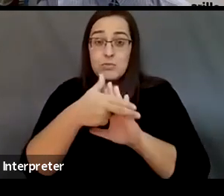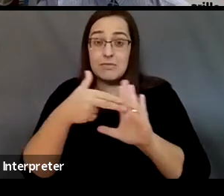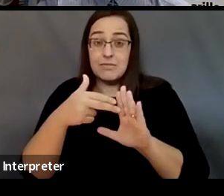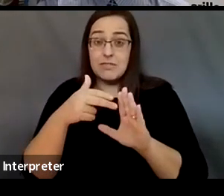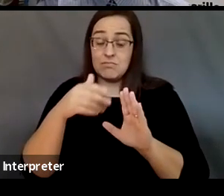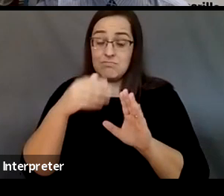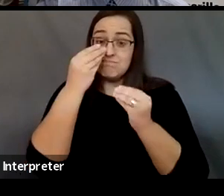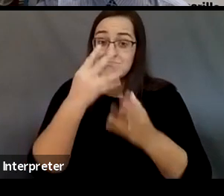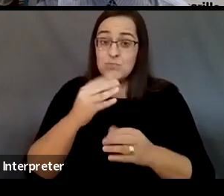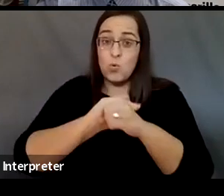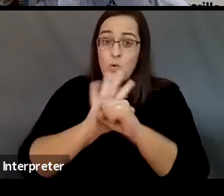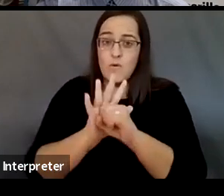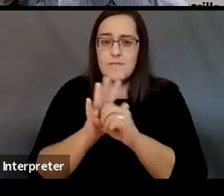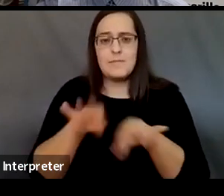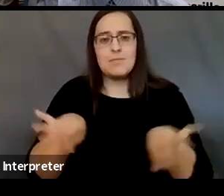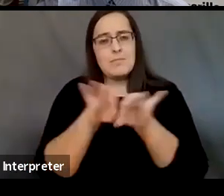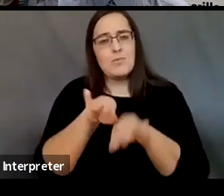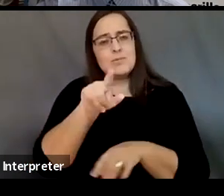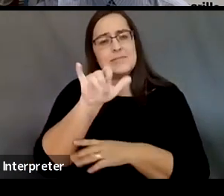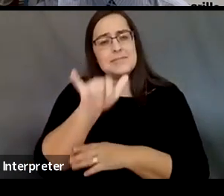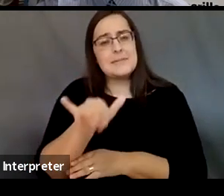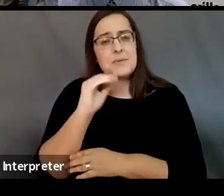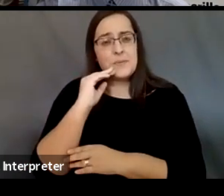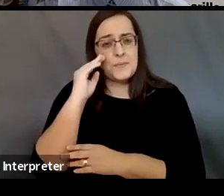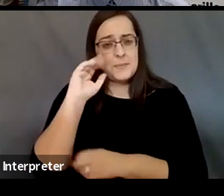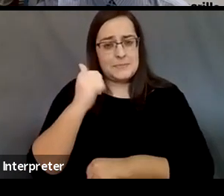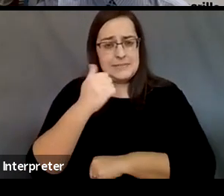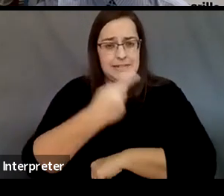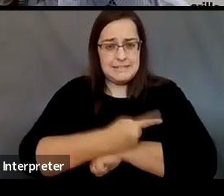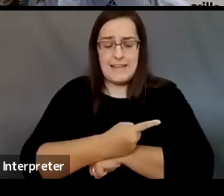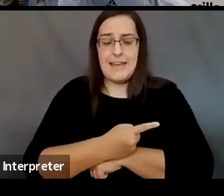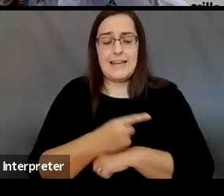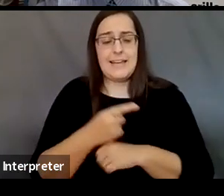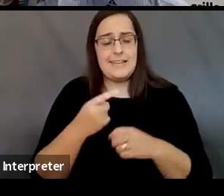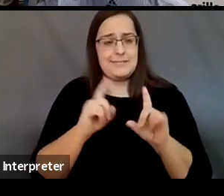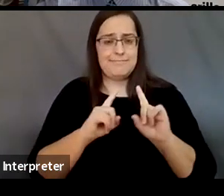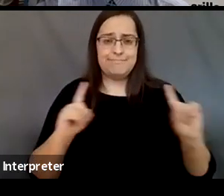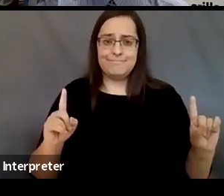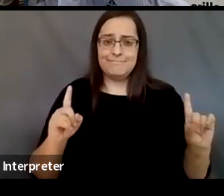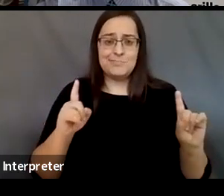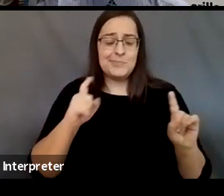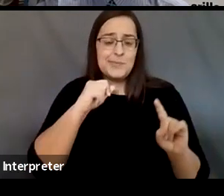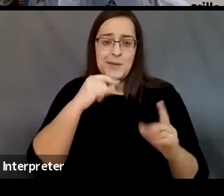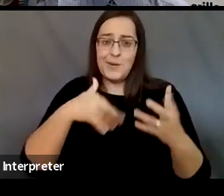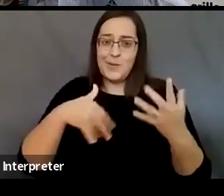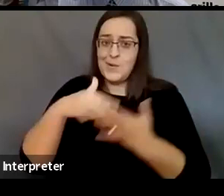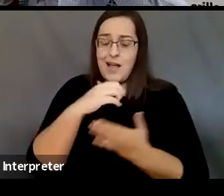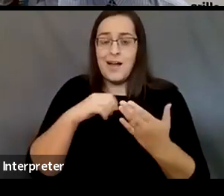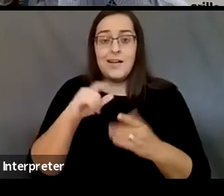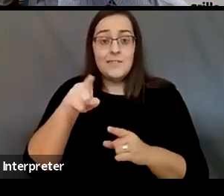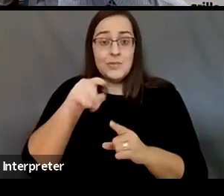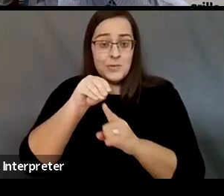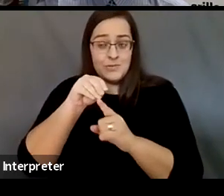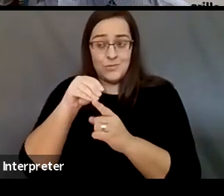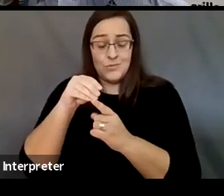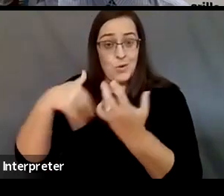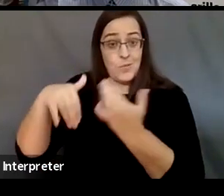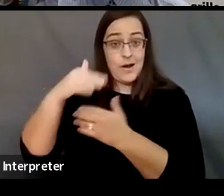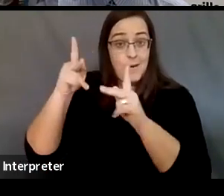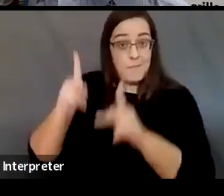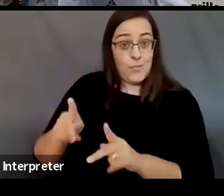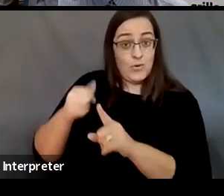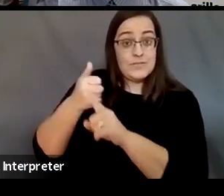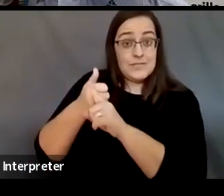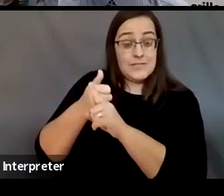for a minimum of 10 days. Stay isolated away from others in your home. If you've been exposed to someone with COVID,